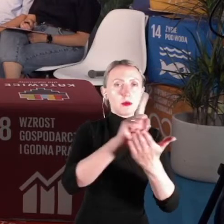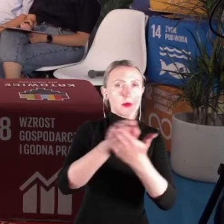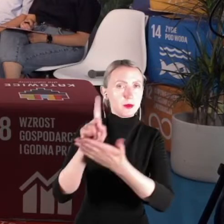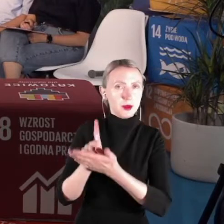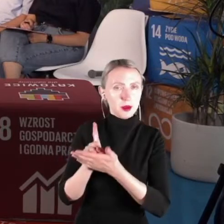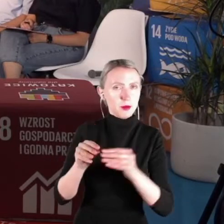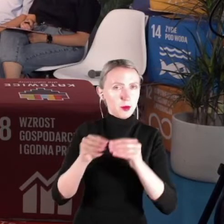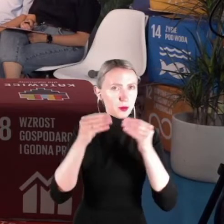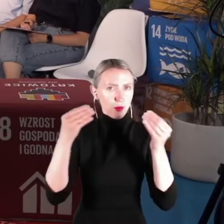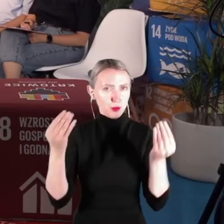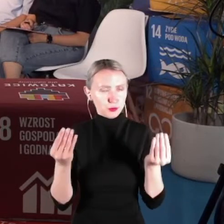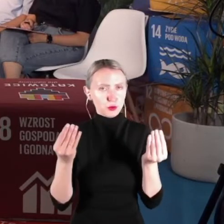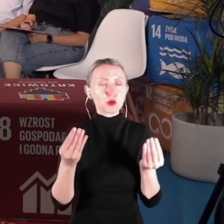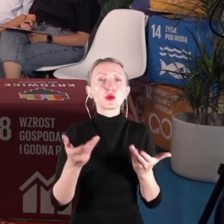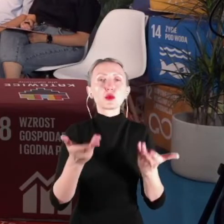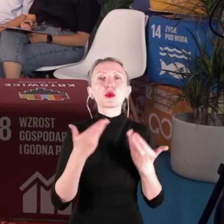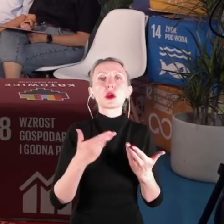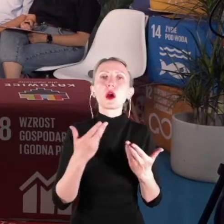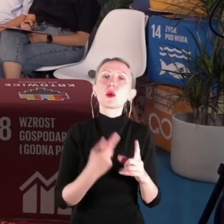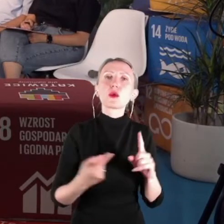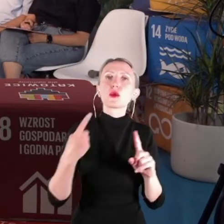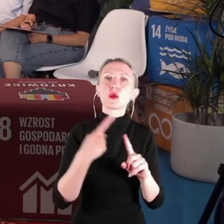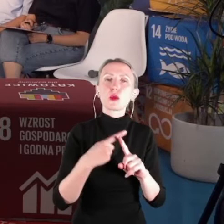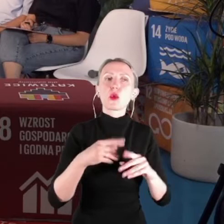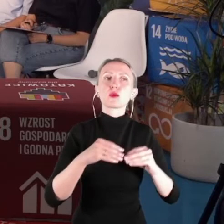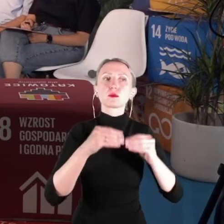urban movements as kind of mistrusting